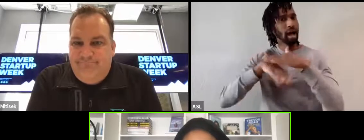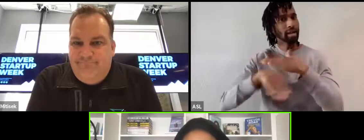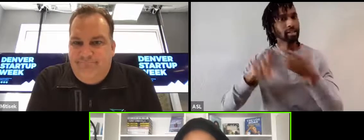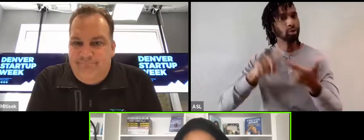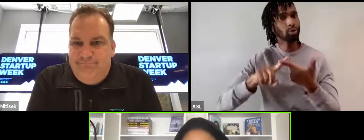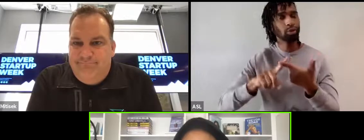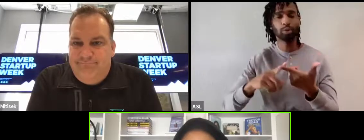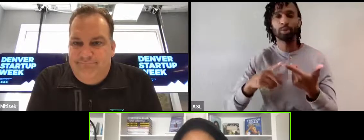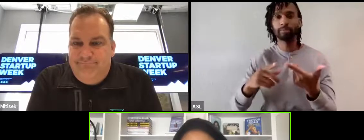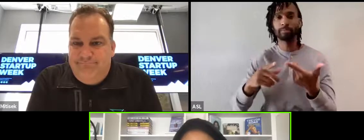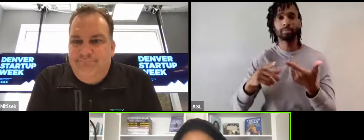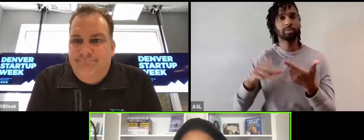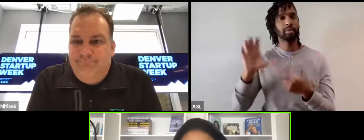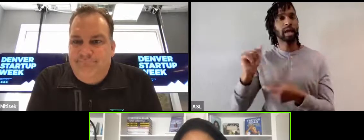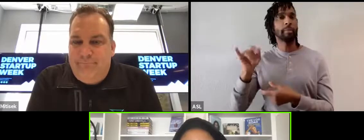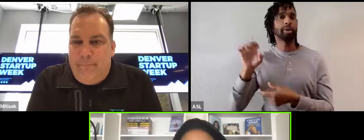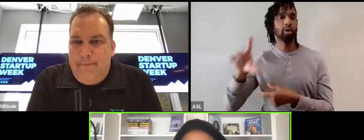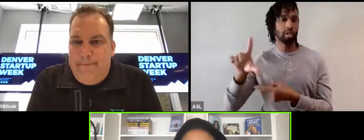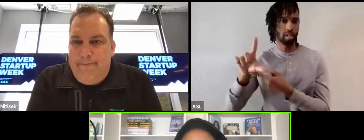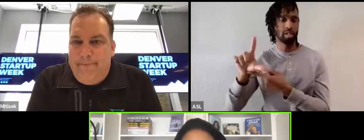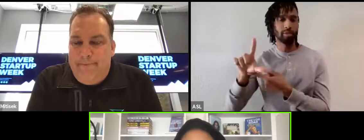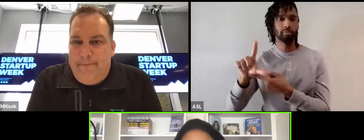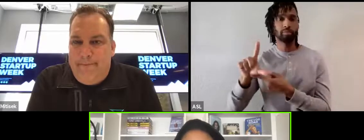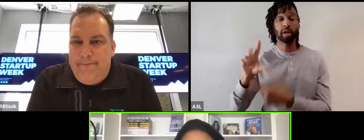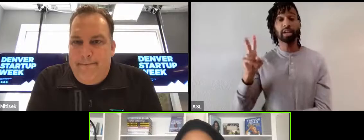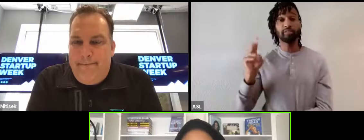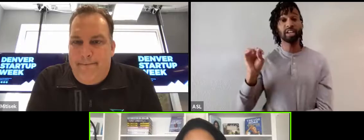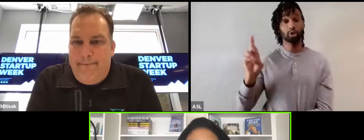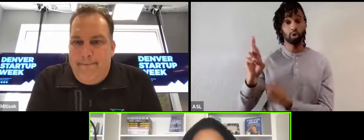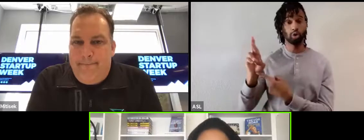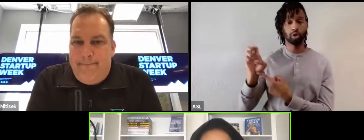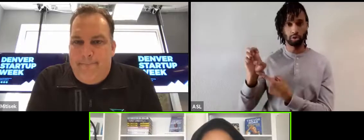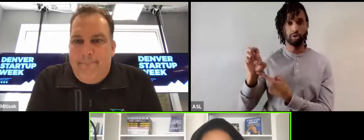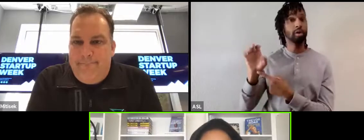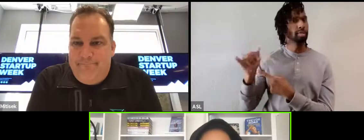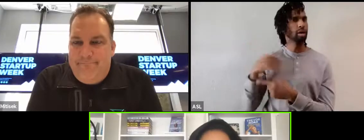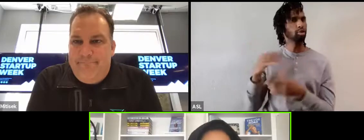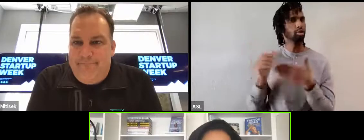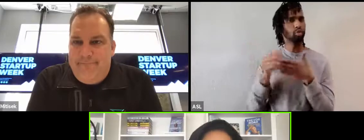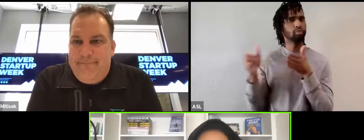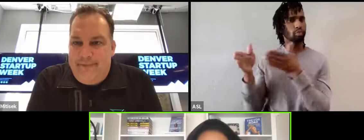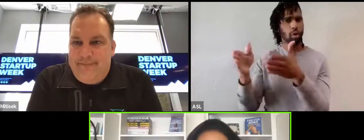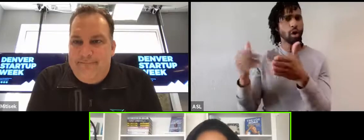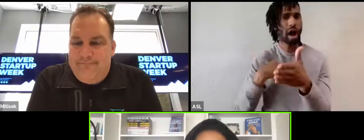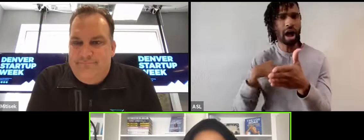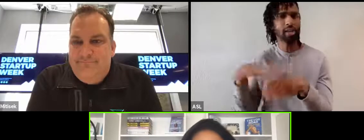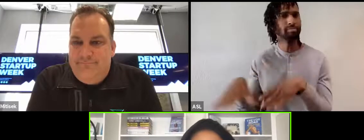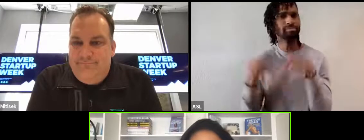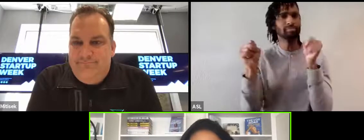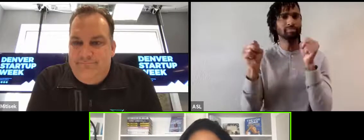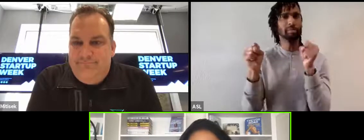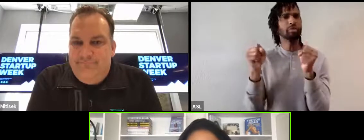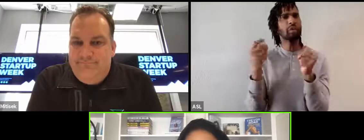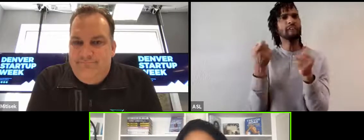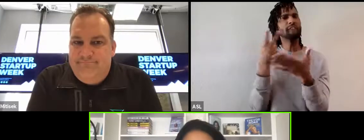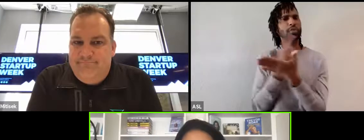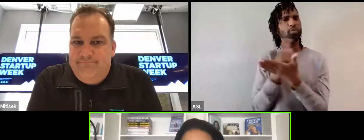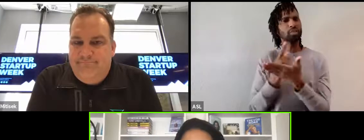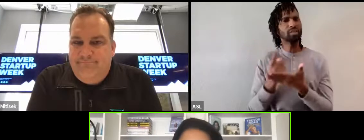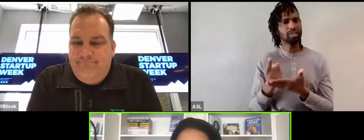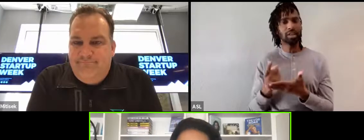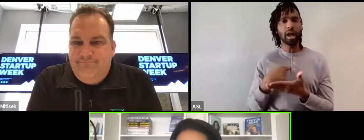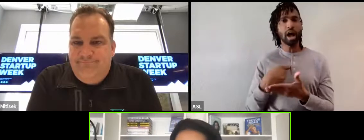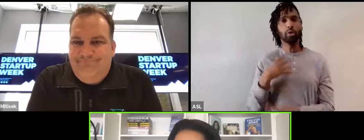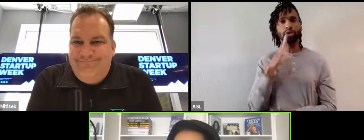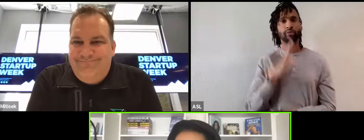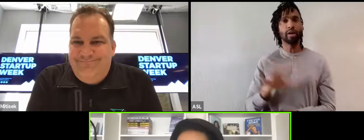to capital. And venture was the route that I chose to take for a few reasons. It wasn't that I was